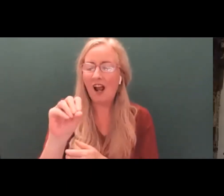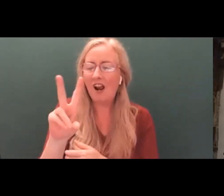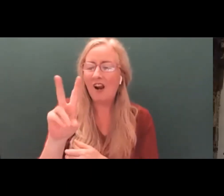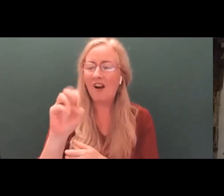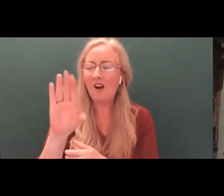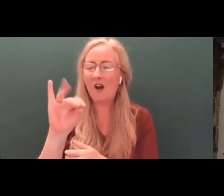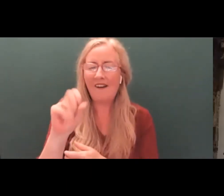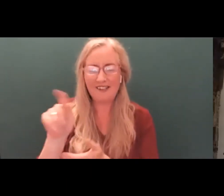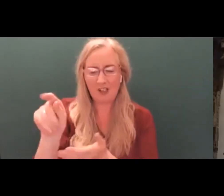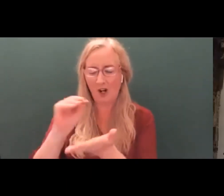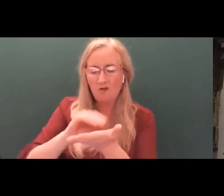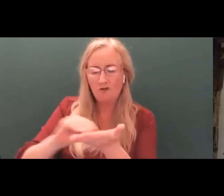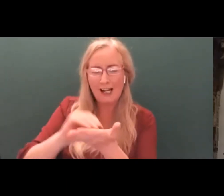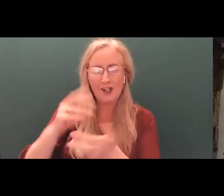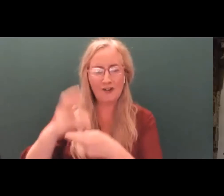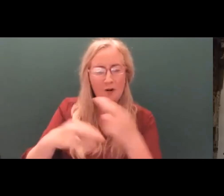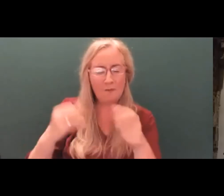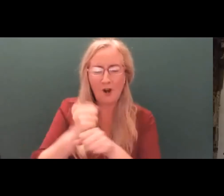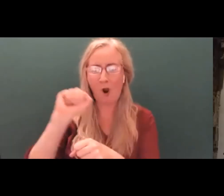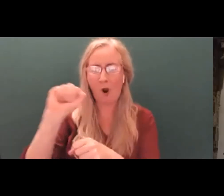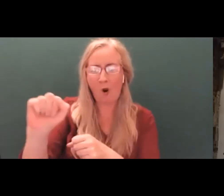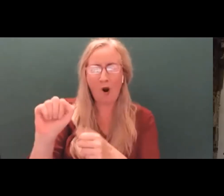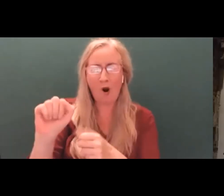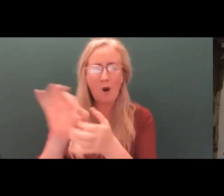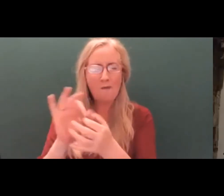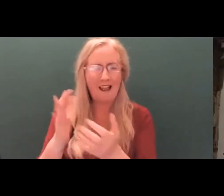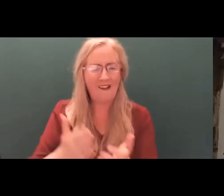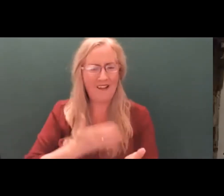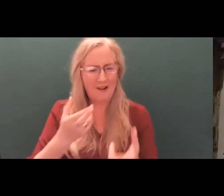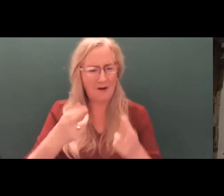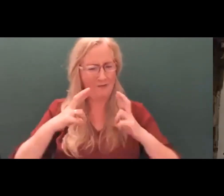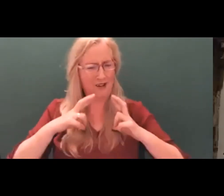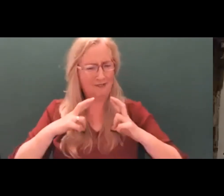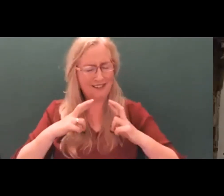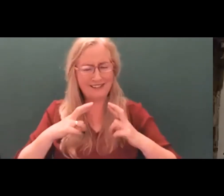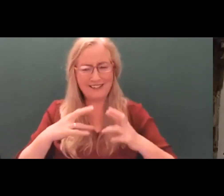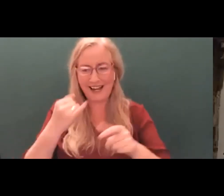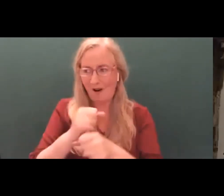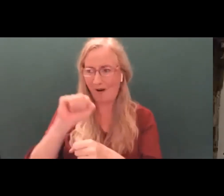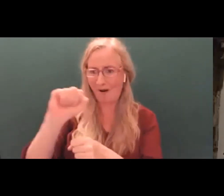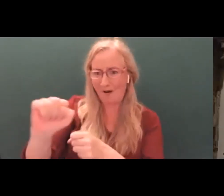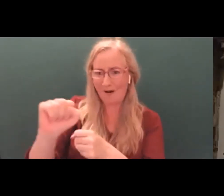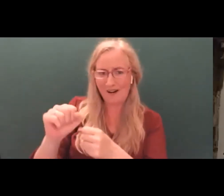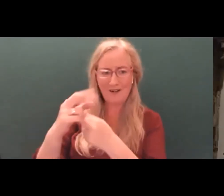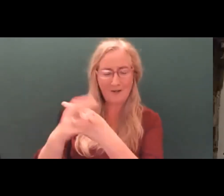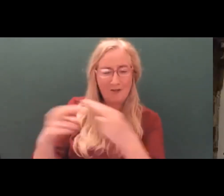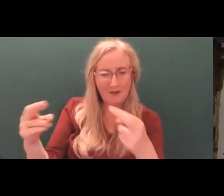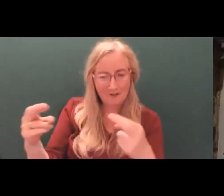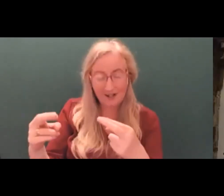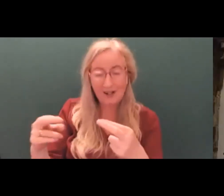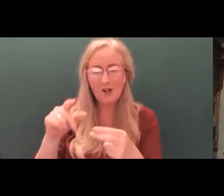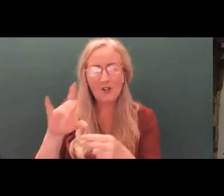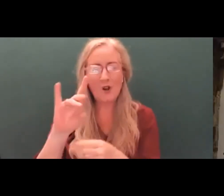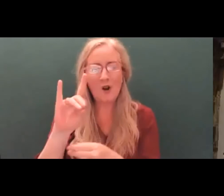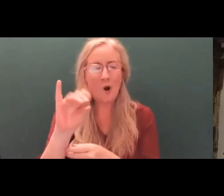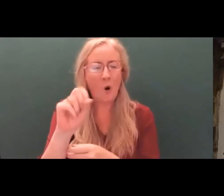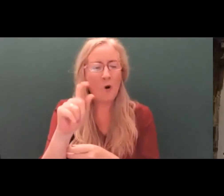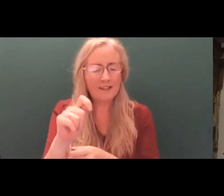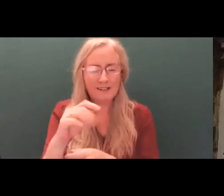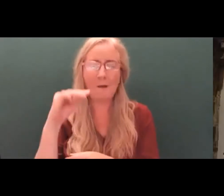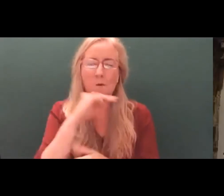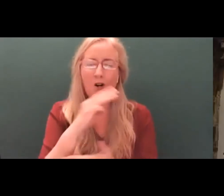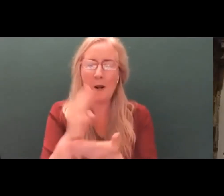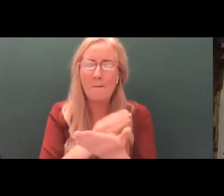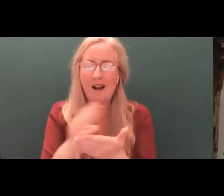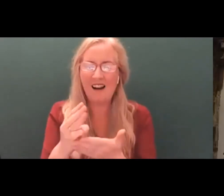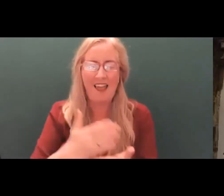writing room in her home, and it felt quite a privilege to be with her in that setting. The host is a key figure on these events, live